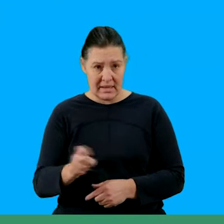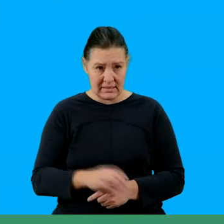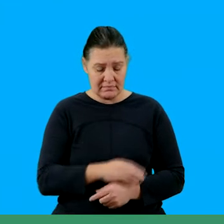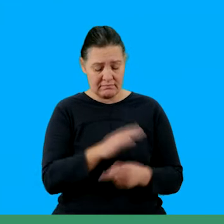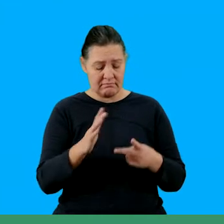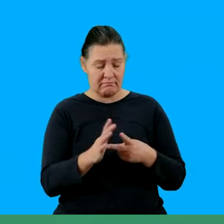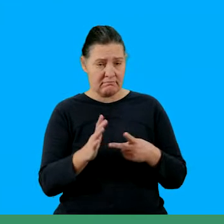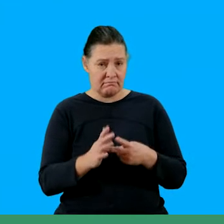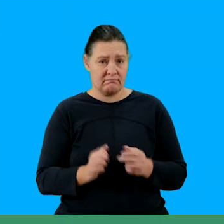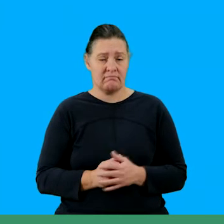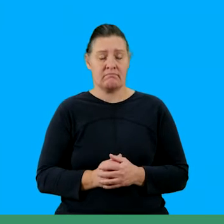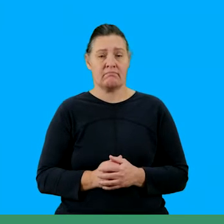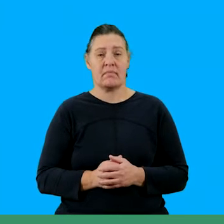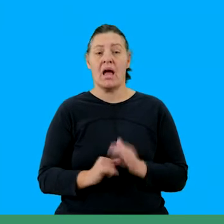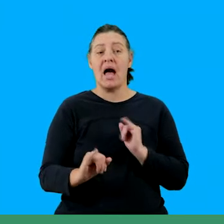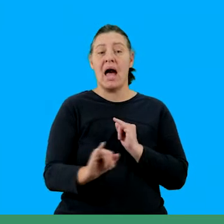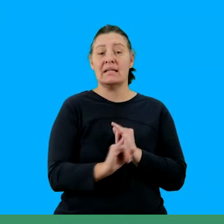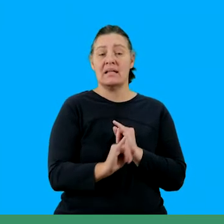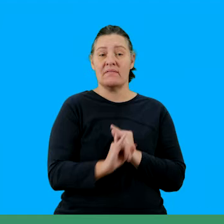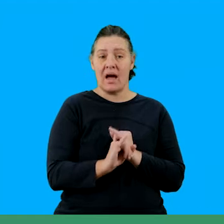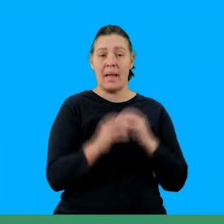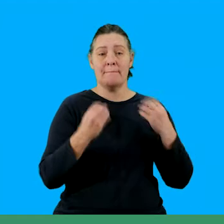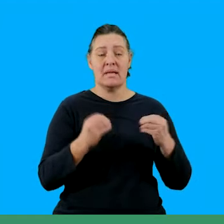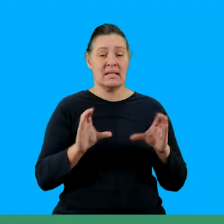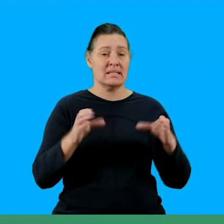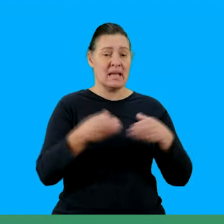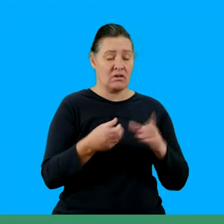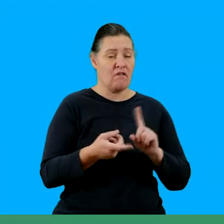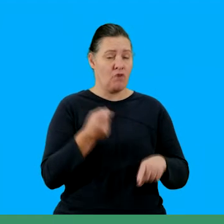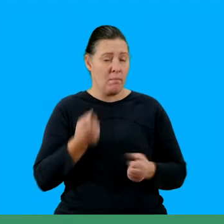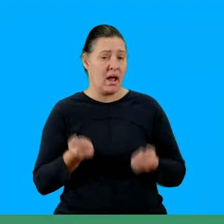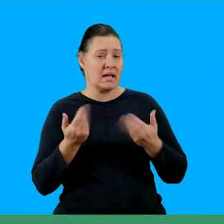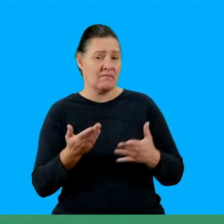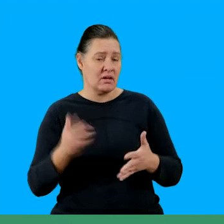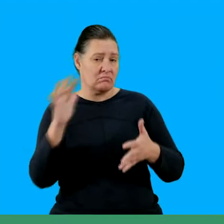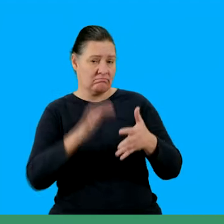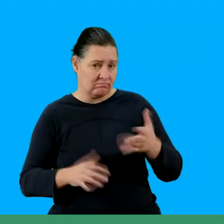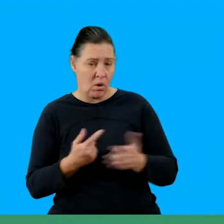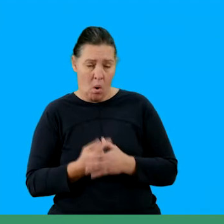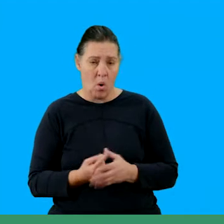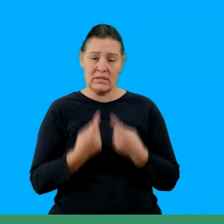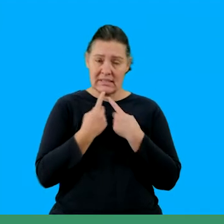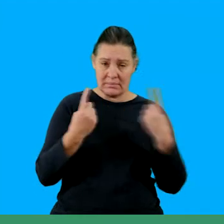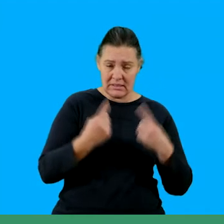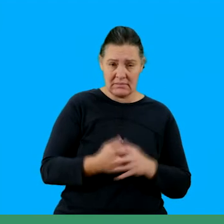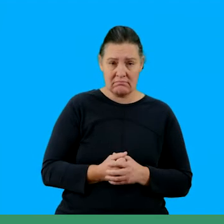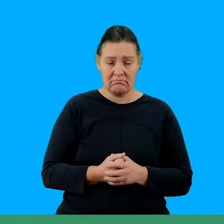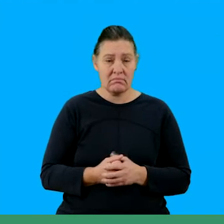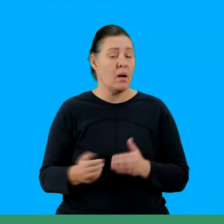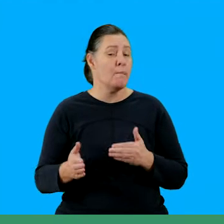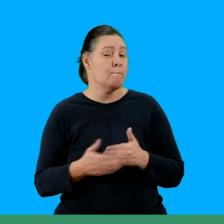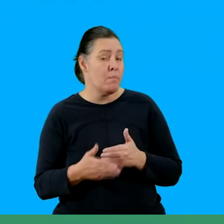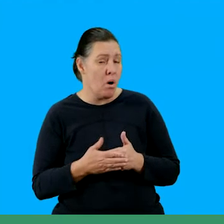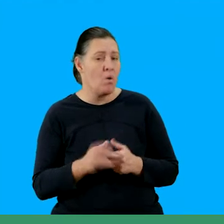should further be able to identify the business sectors from a given scenario or statement. You should